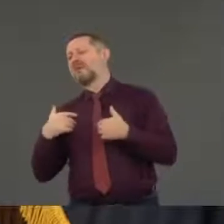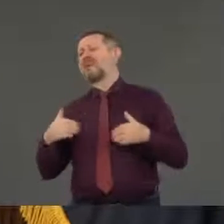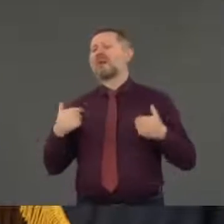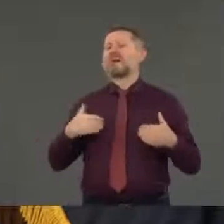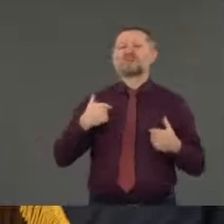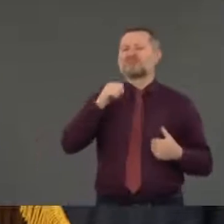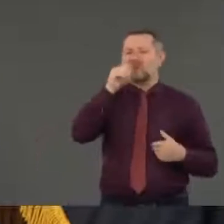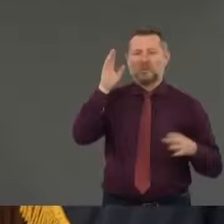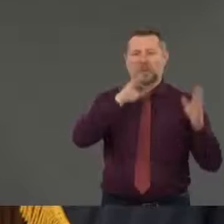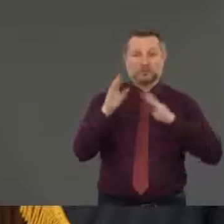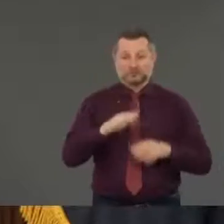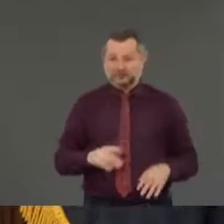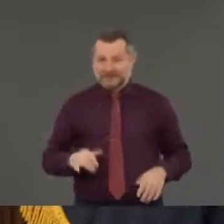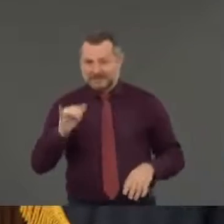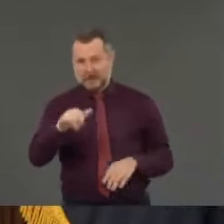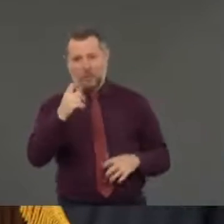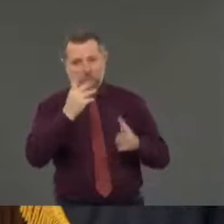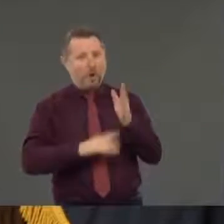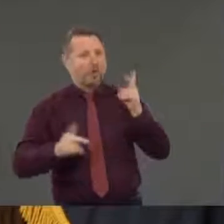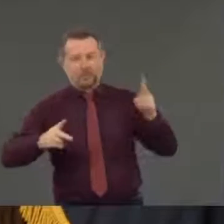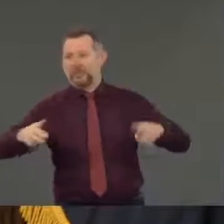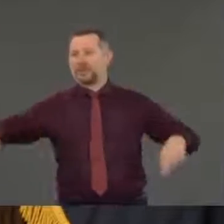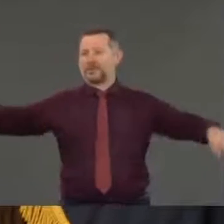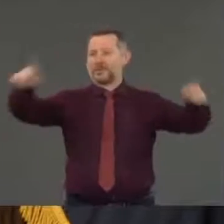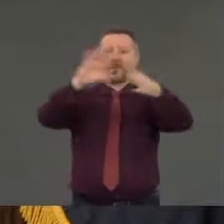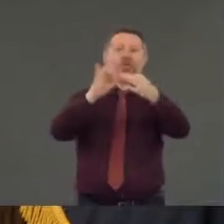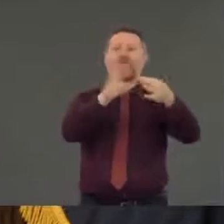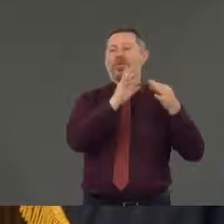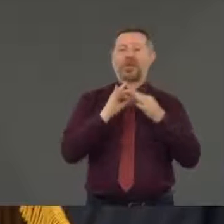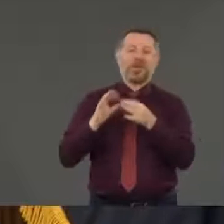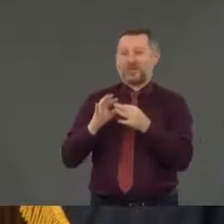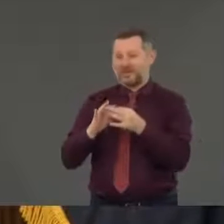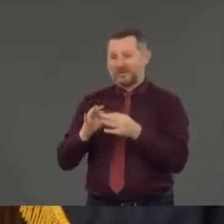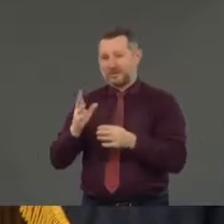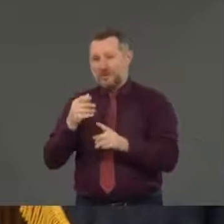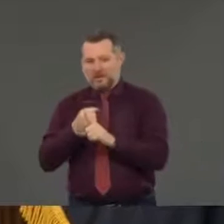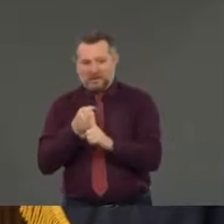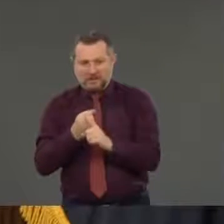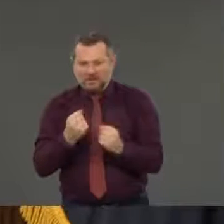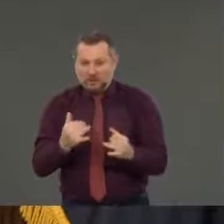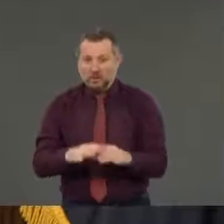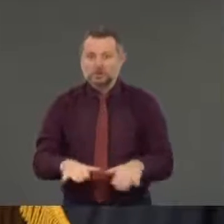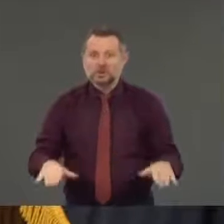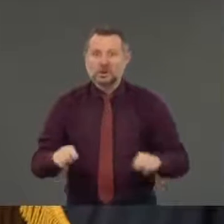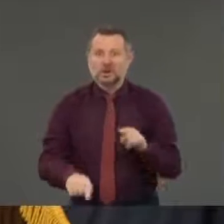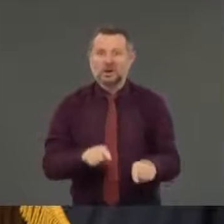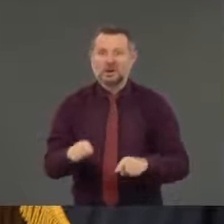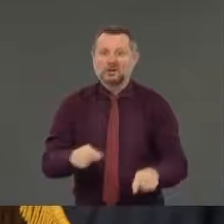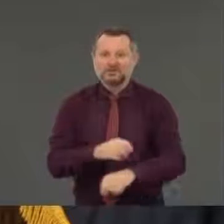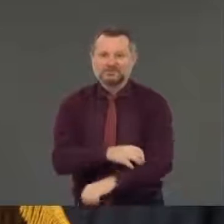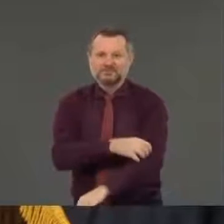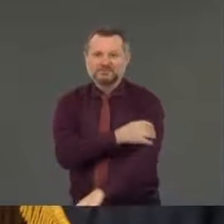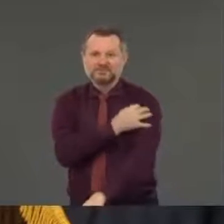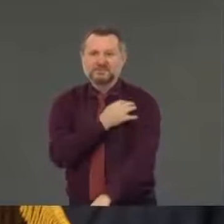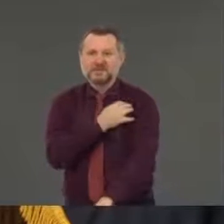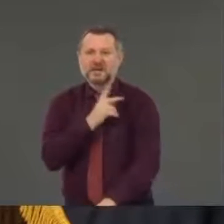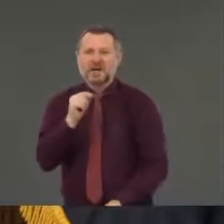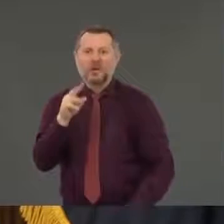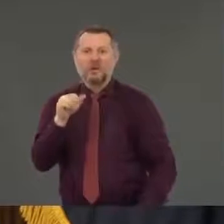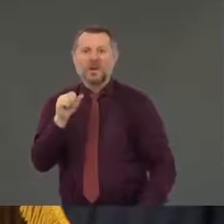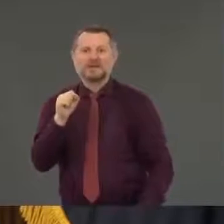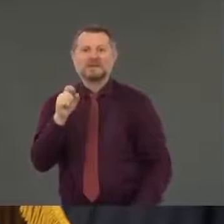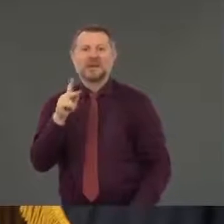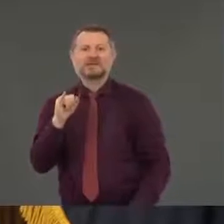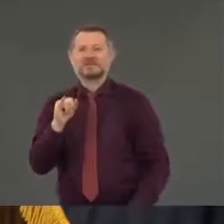Yeah, that's what they said. And now we have children who have an inflammatory response problem. So